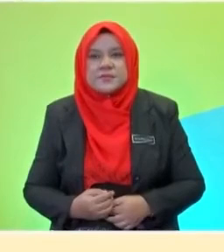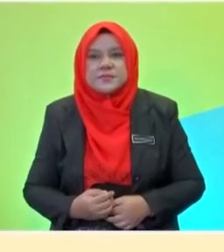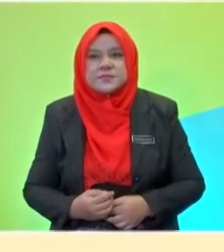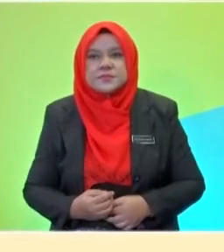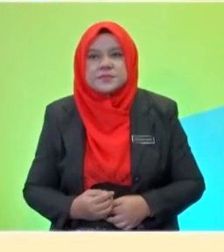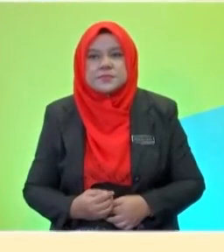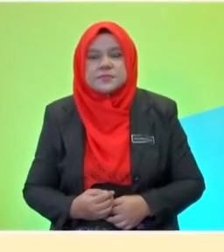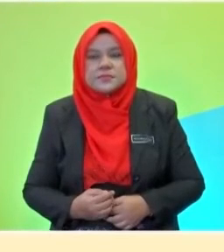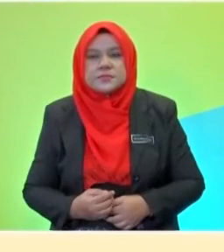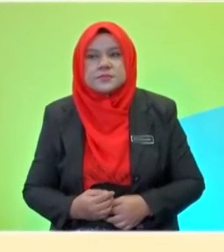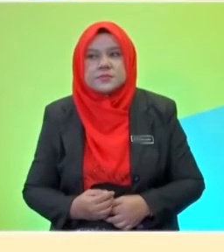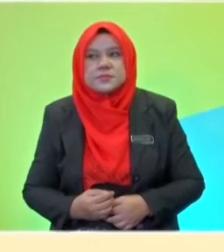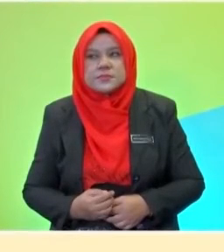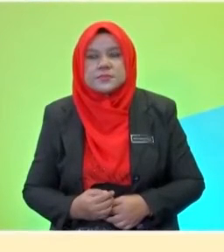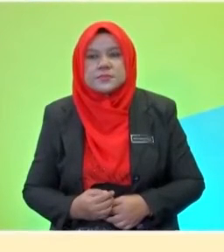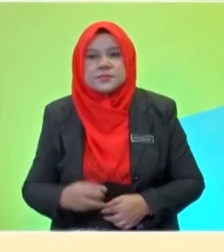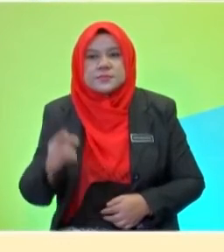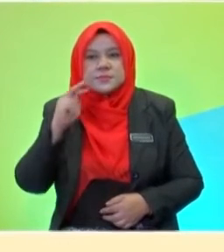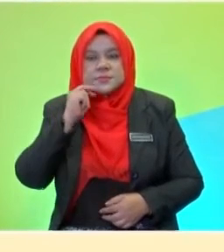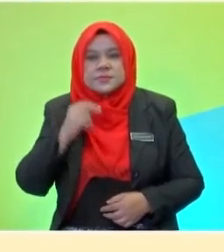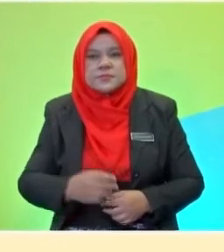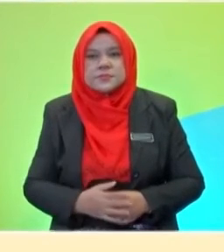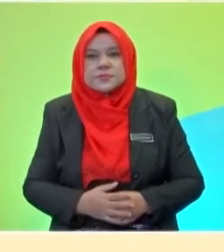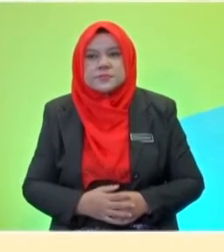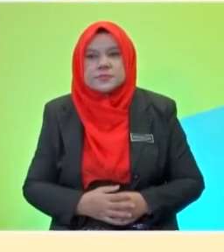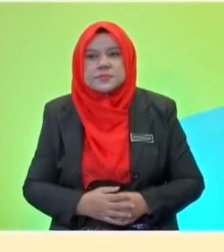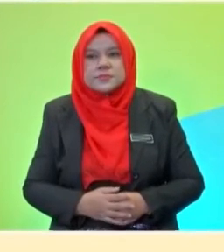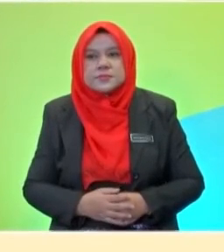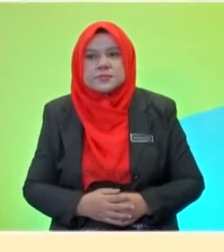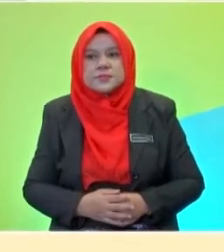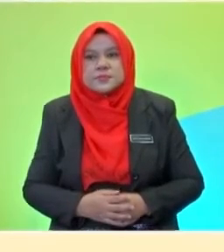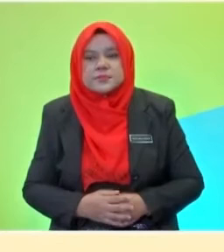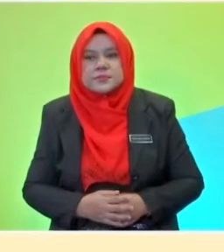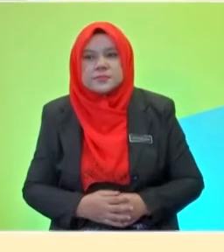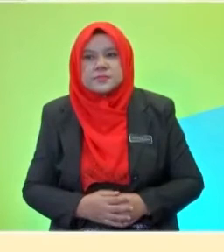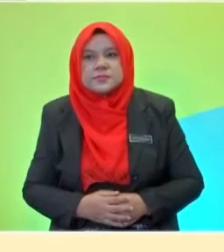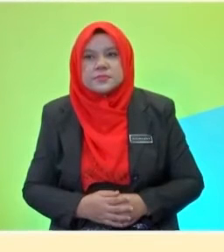Thank you, Manoj. Next, Nijat. Let's check Nijat's answer.